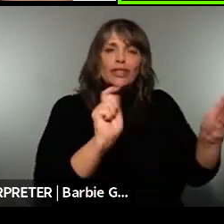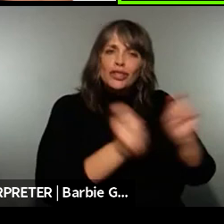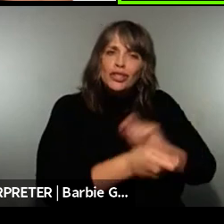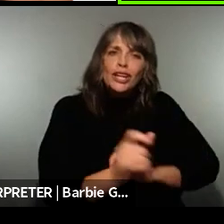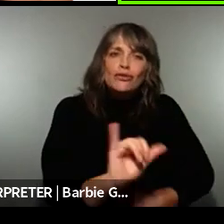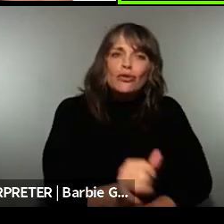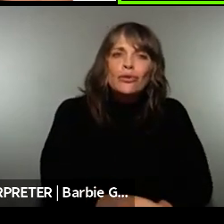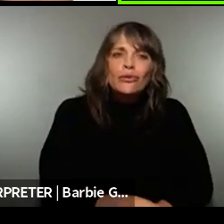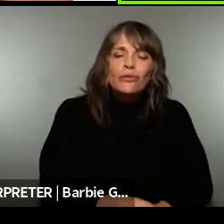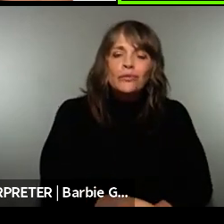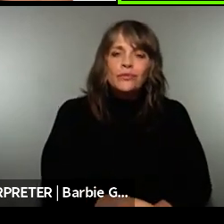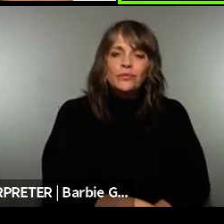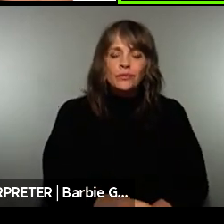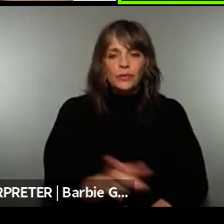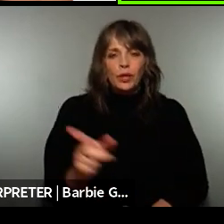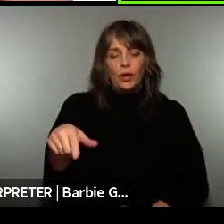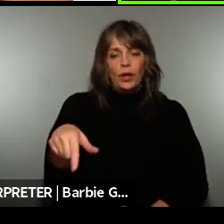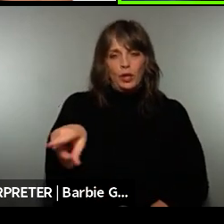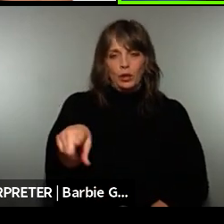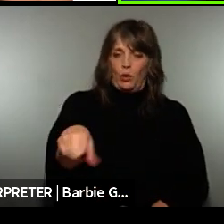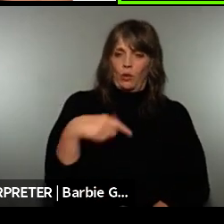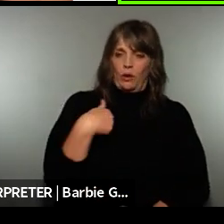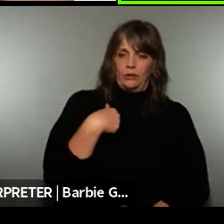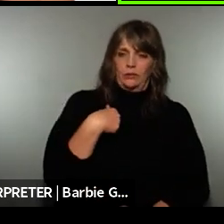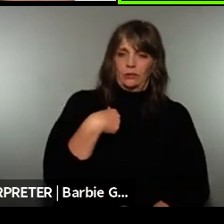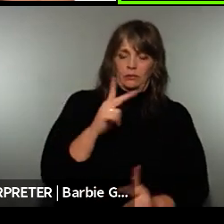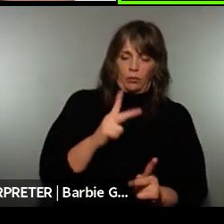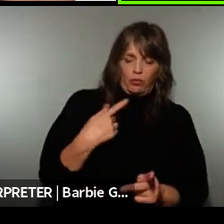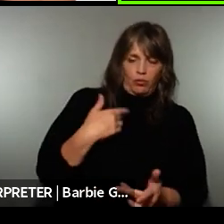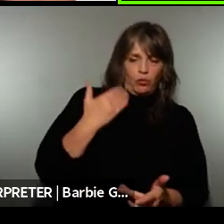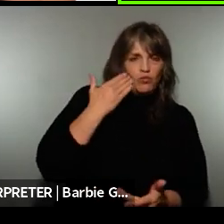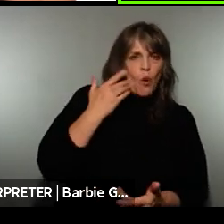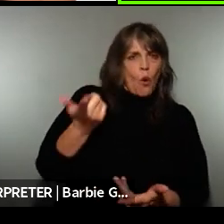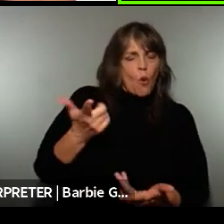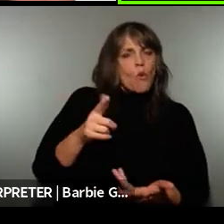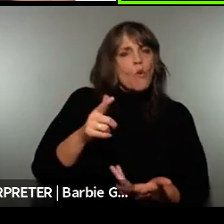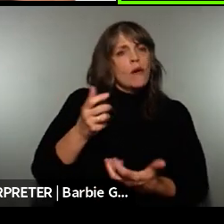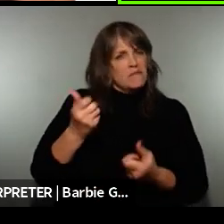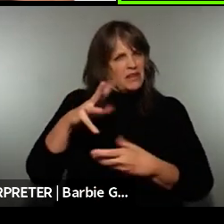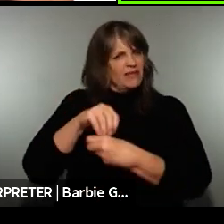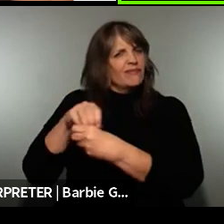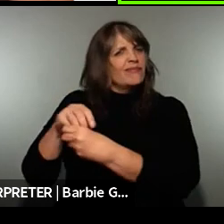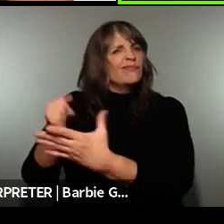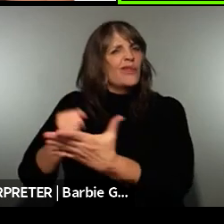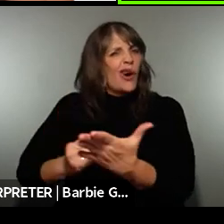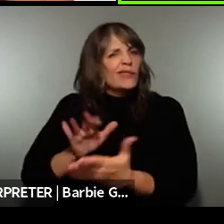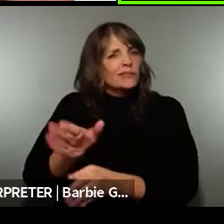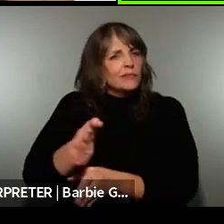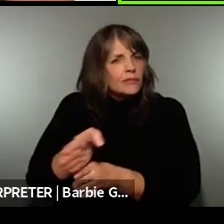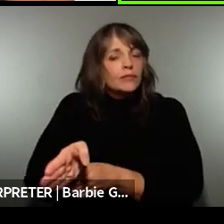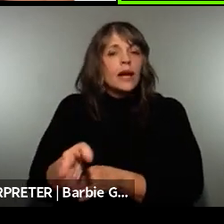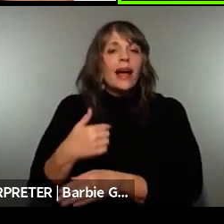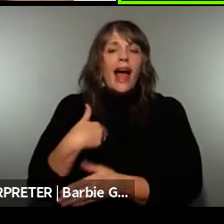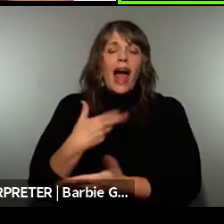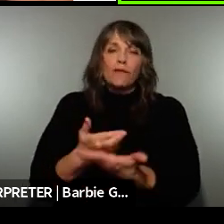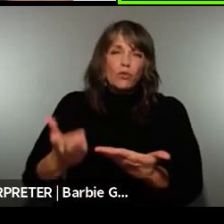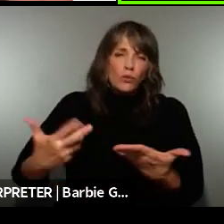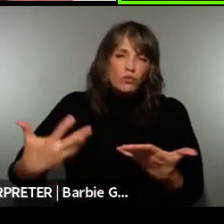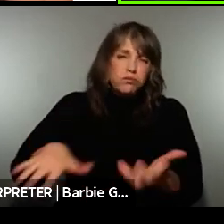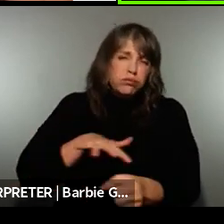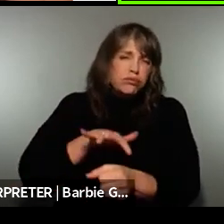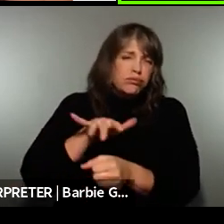the arts, who'd be really great people to talk to learn from, and so many resources, especially since we're just coming off of an election, that